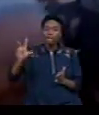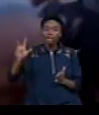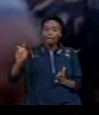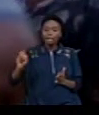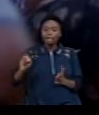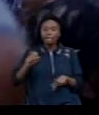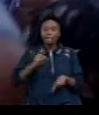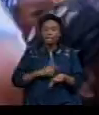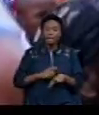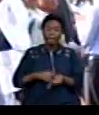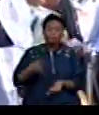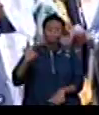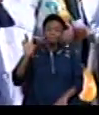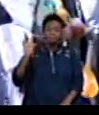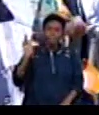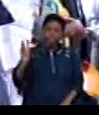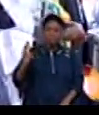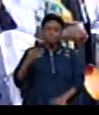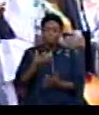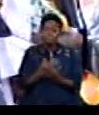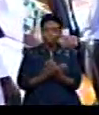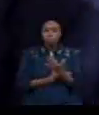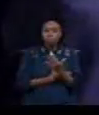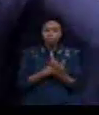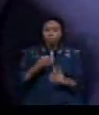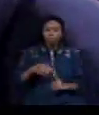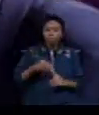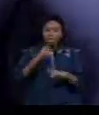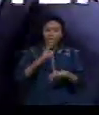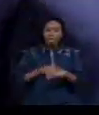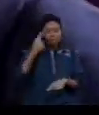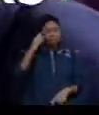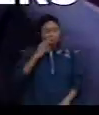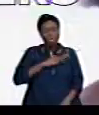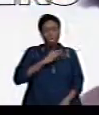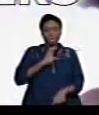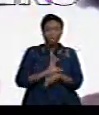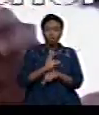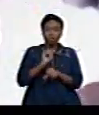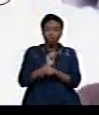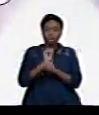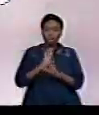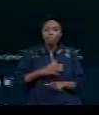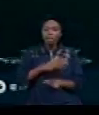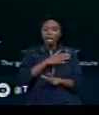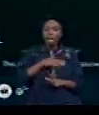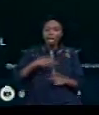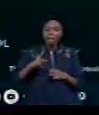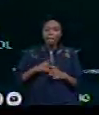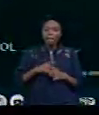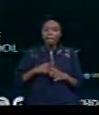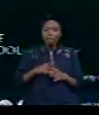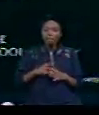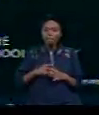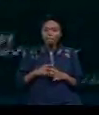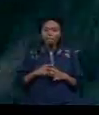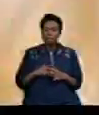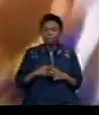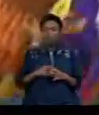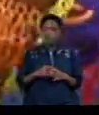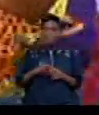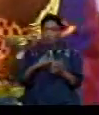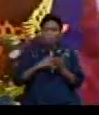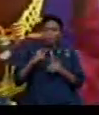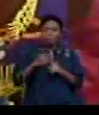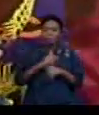0700 hours GMT. A special time for ministers, church workers, and professionals to be purged for more fruitfulness. A